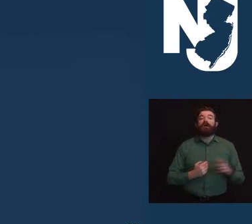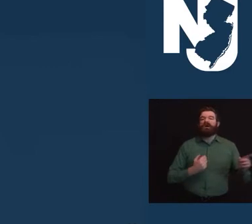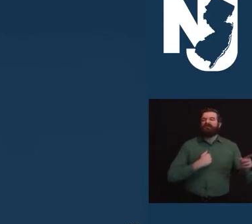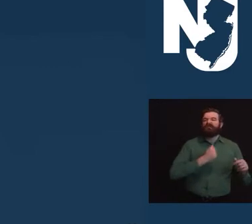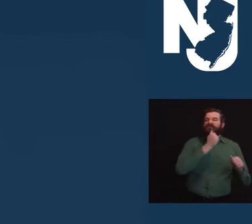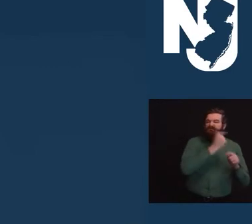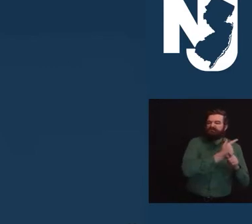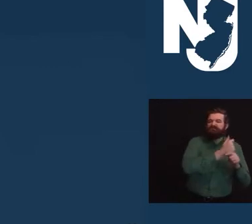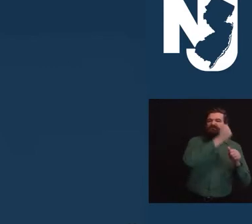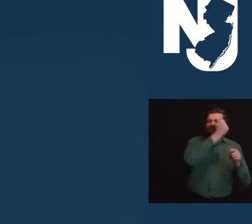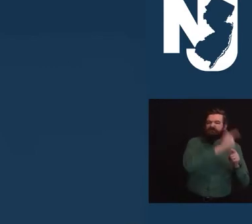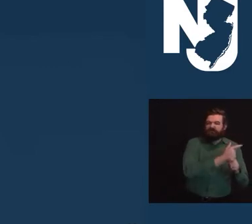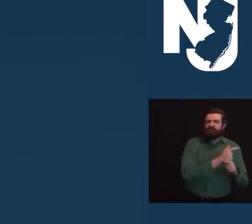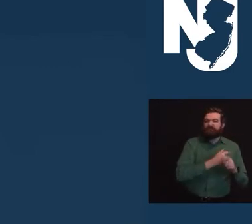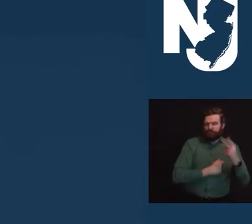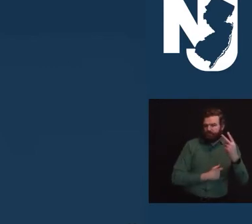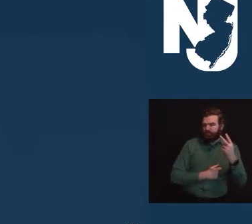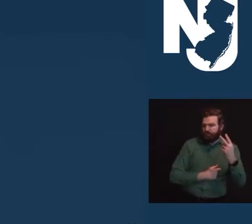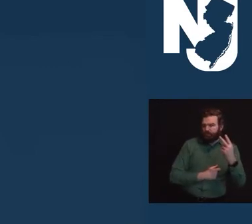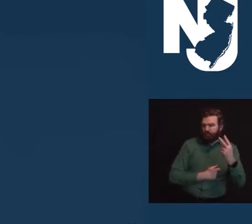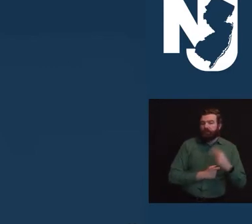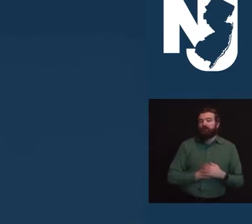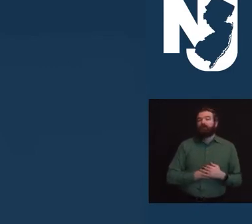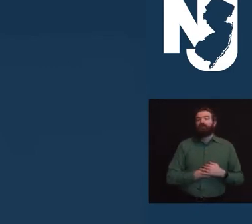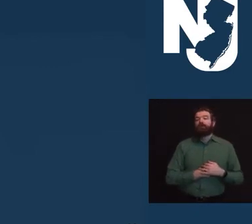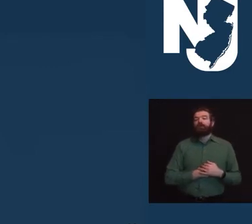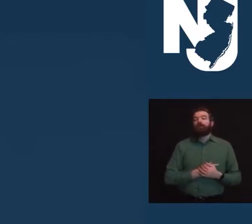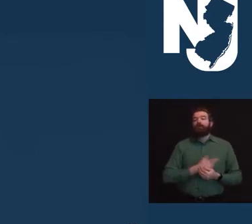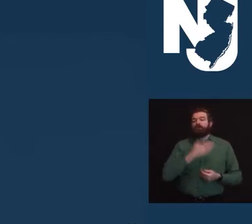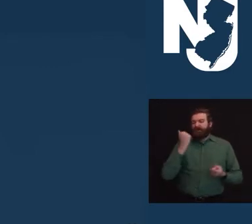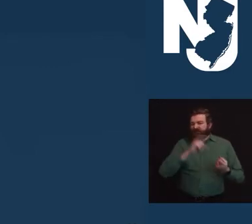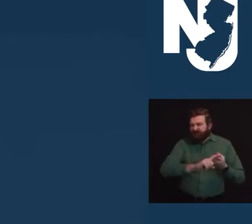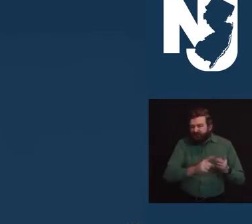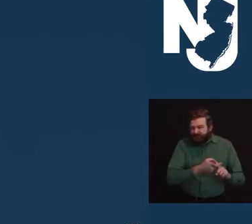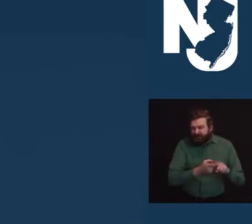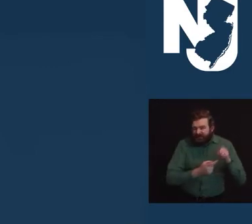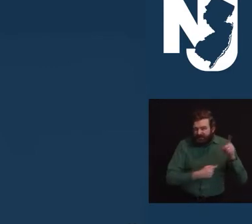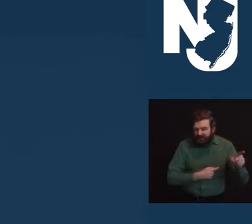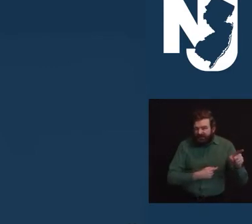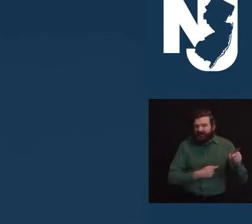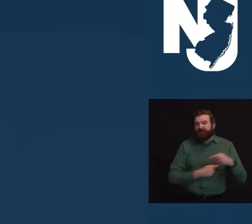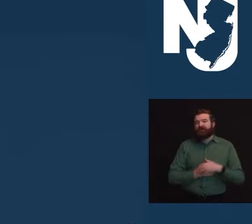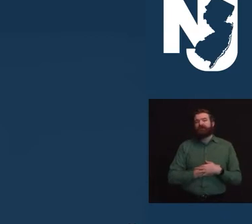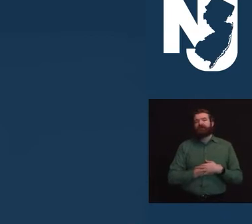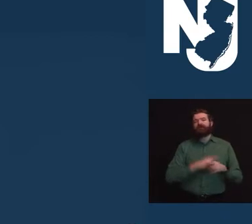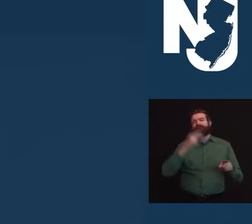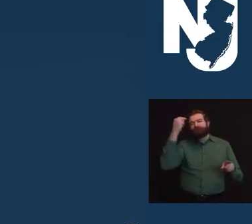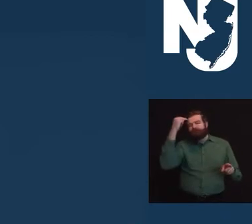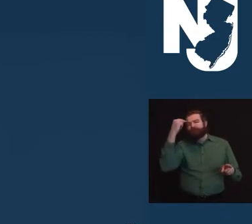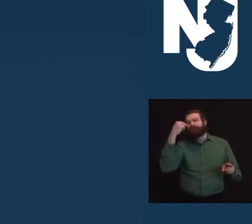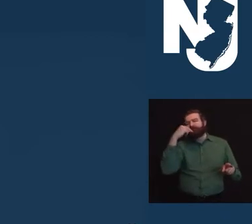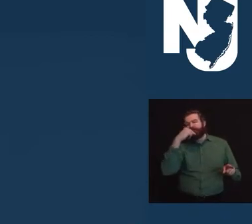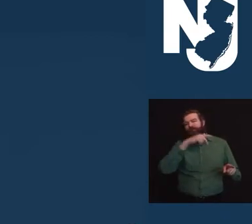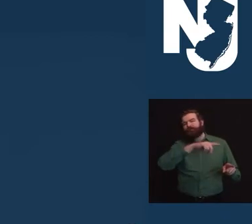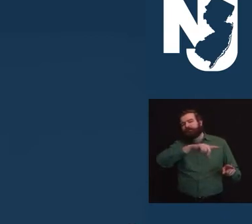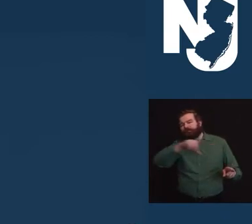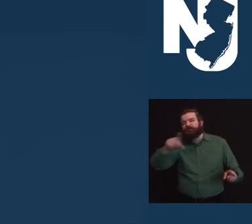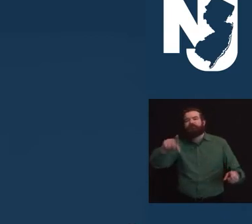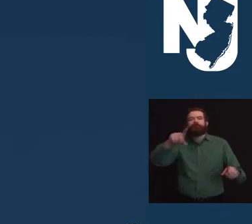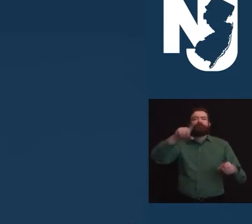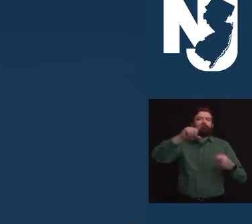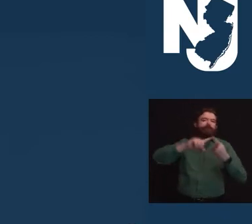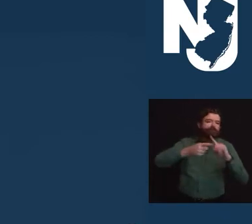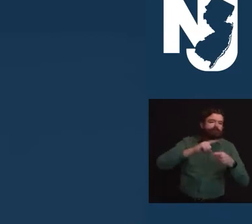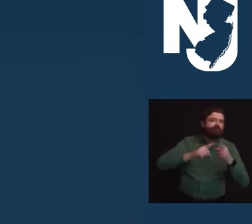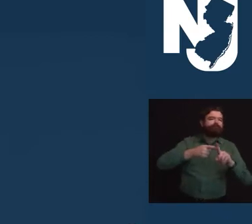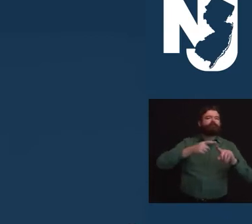her best friend of 50 years, Dina Duffy, and many nieces, nephews, and extended family and friends who counted as family.